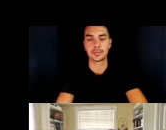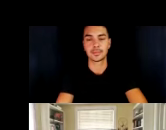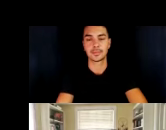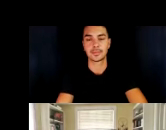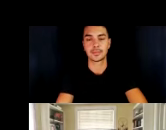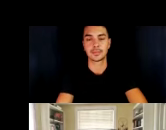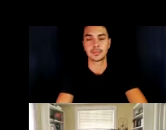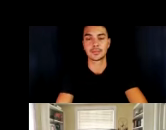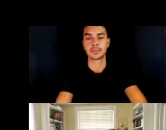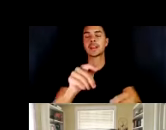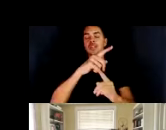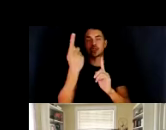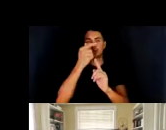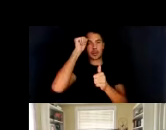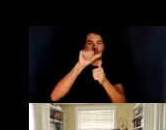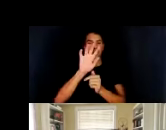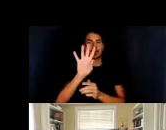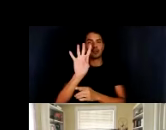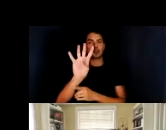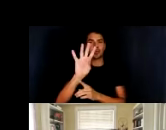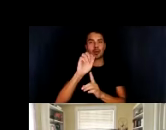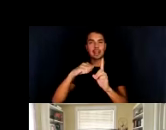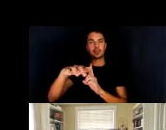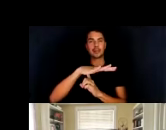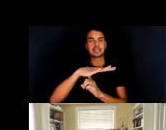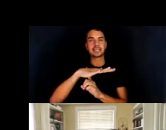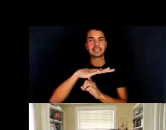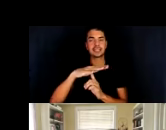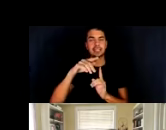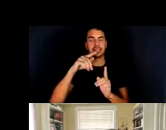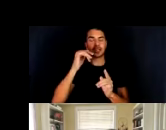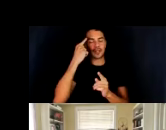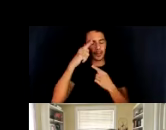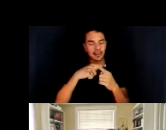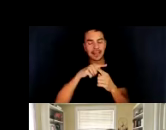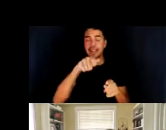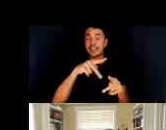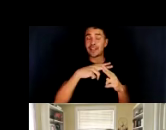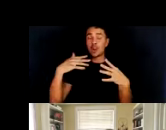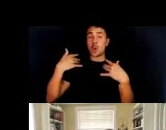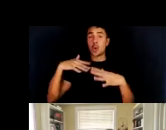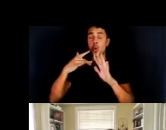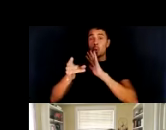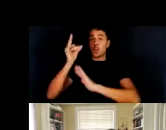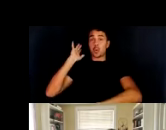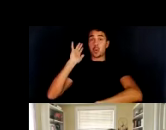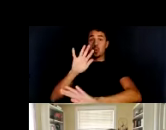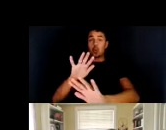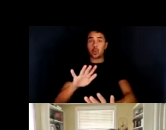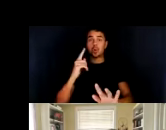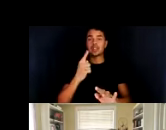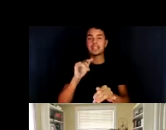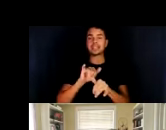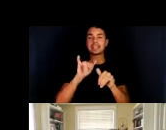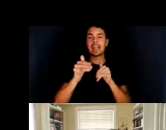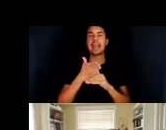your 4 elements. There's some heavy stuff in these modules, and it might be activating. So if you want to stay on after to talk, or if you need to